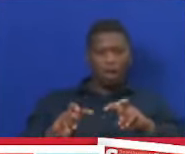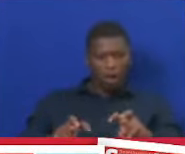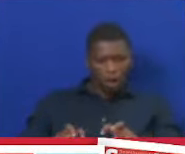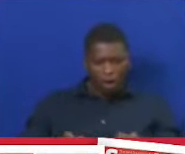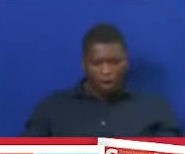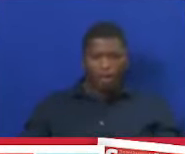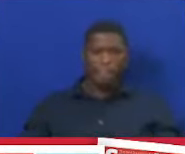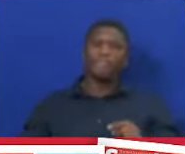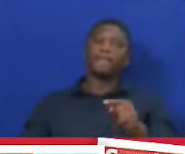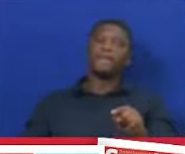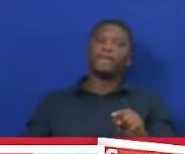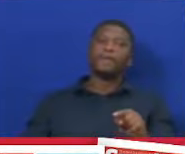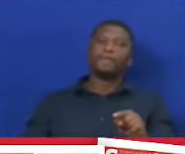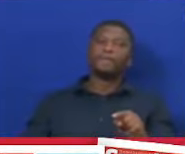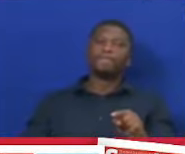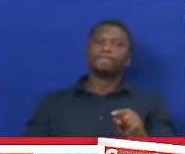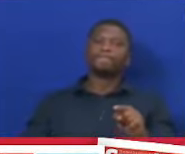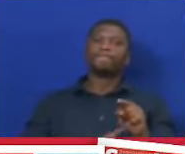the kidnapping of